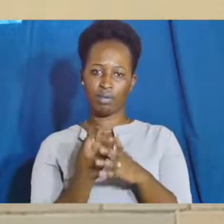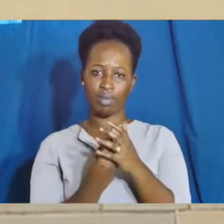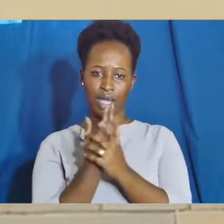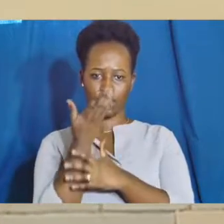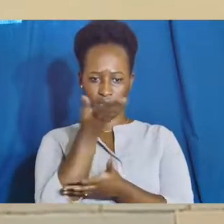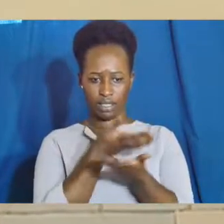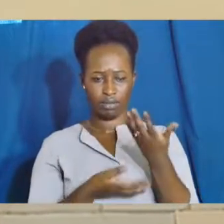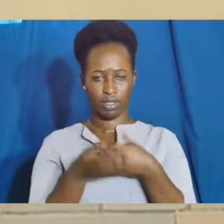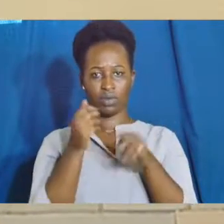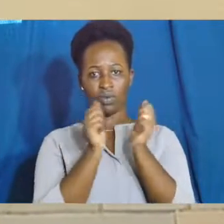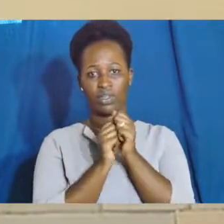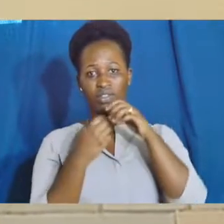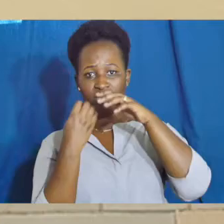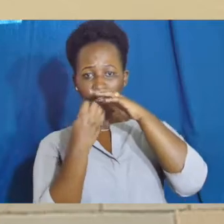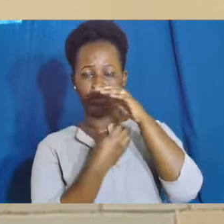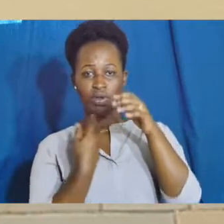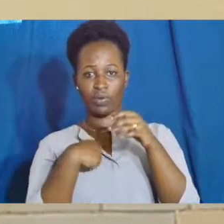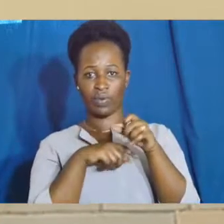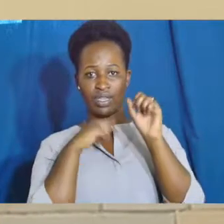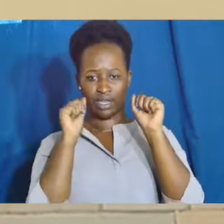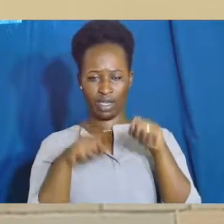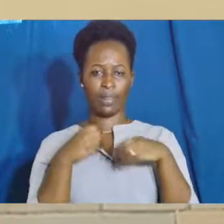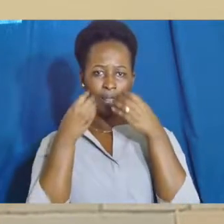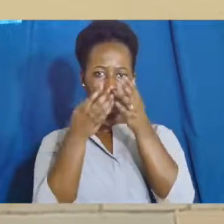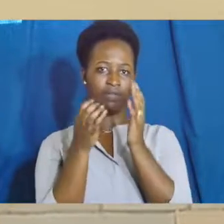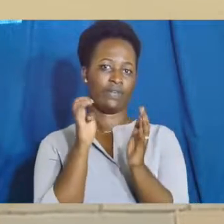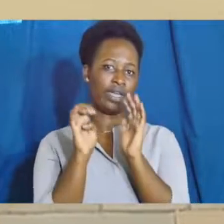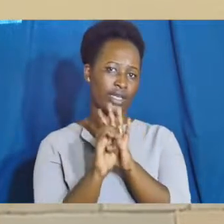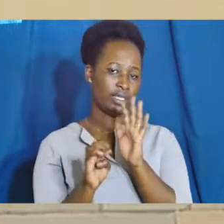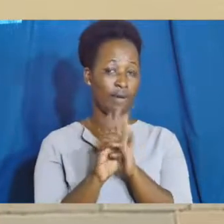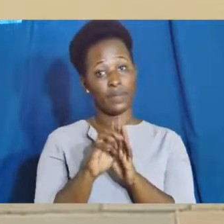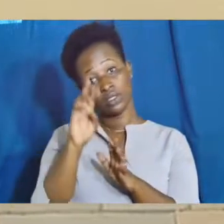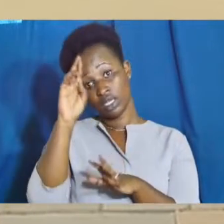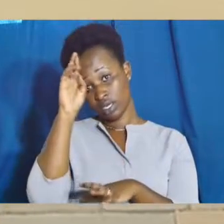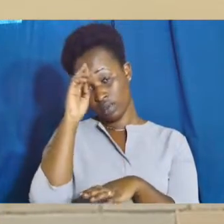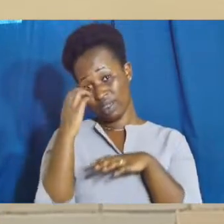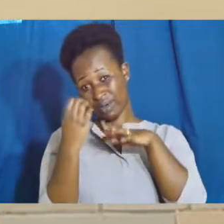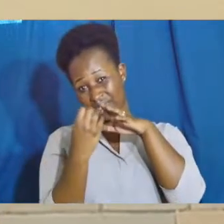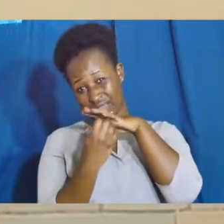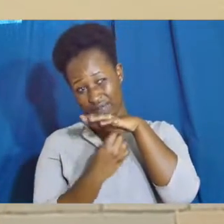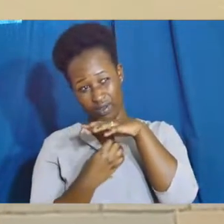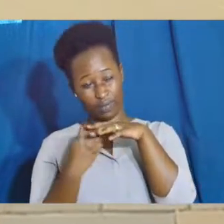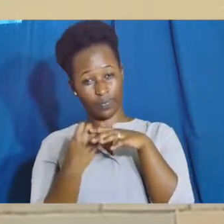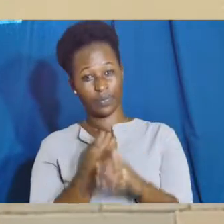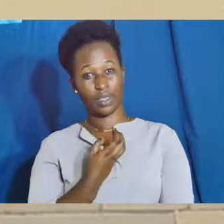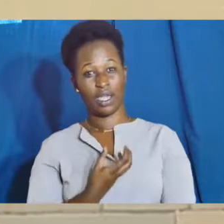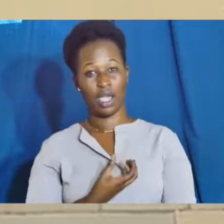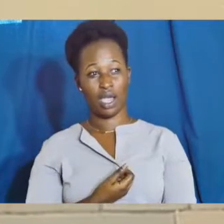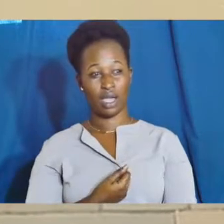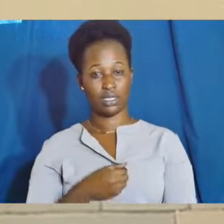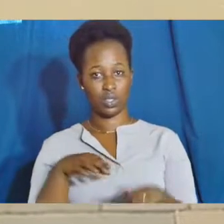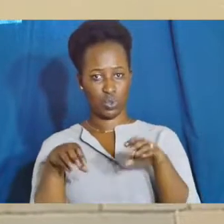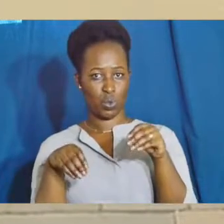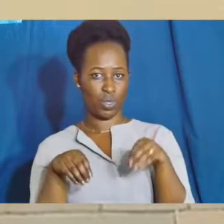with environment, we can give examples. Remember, the environment has